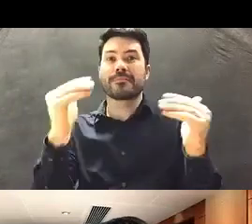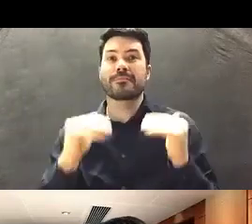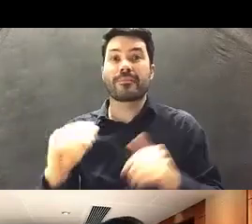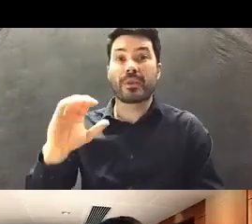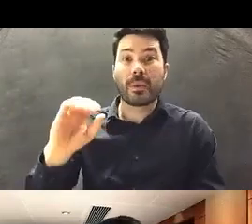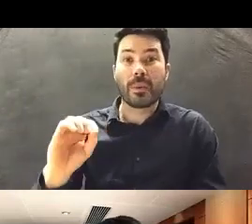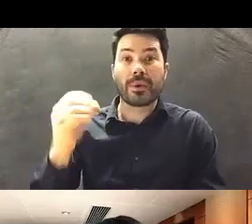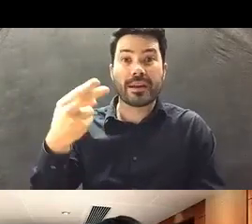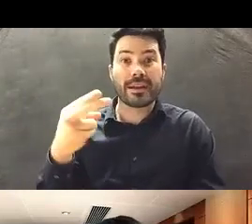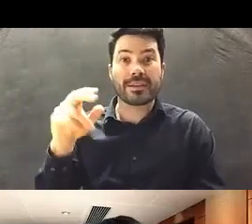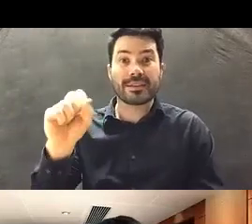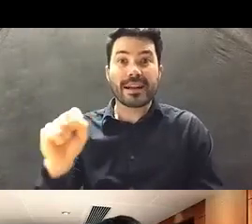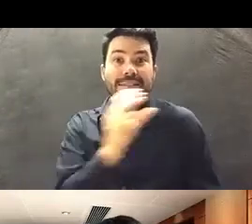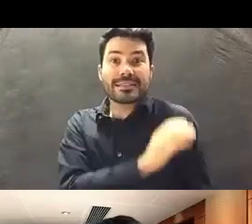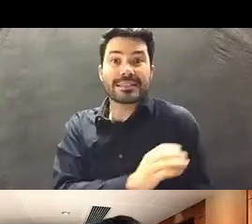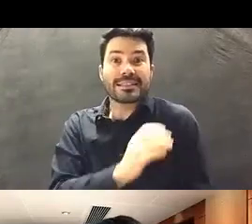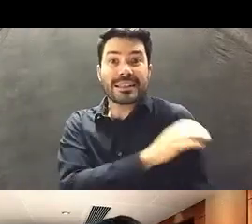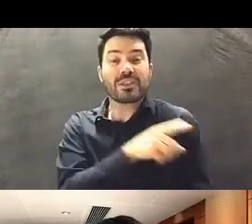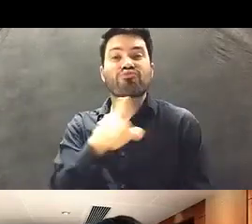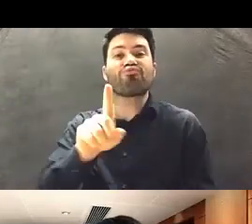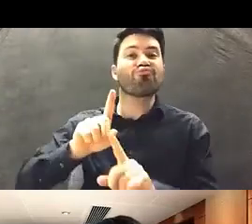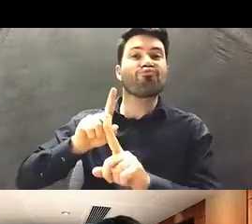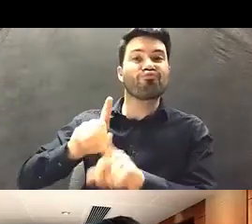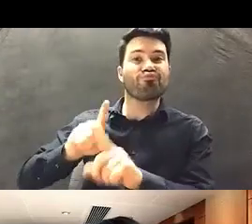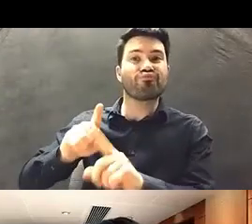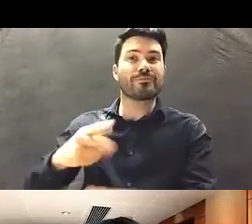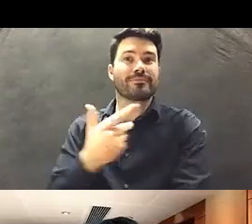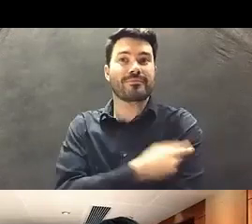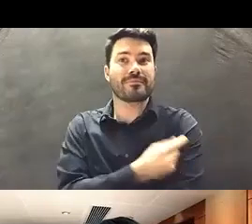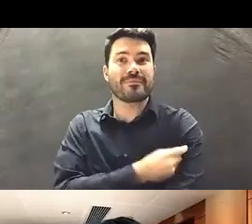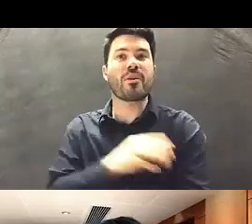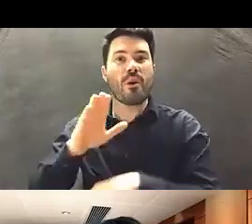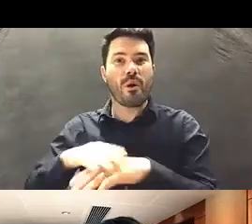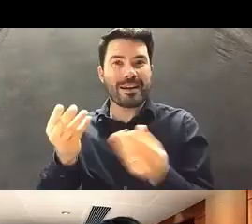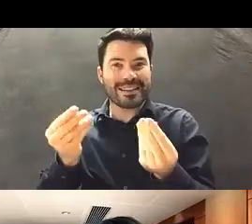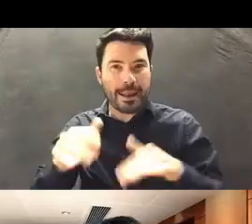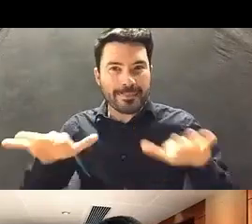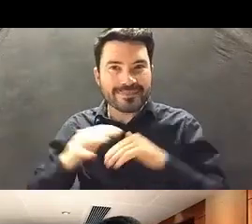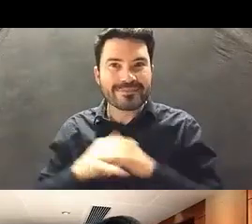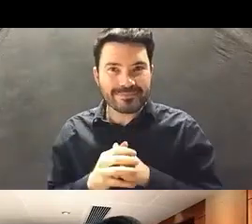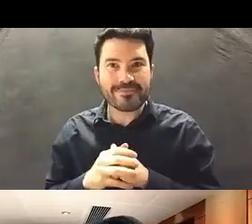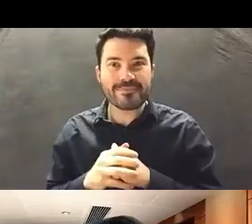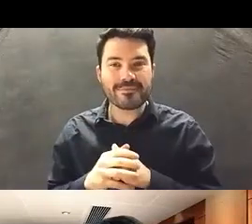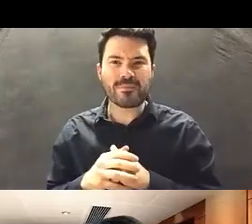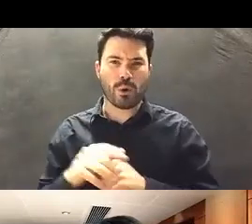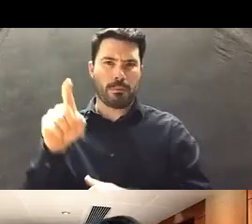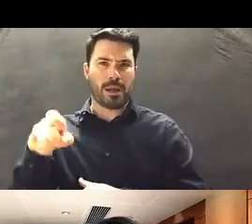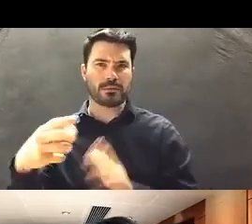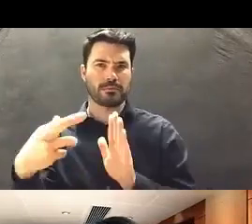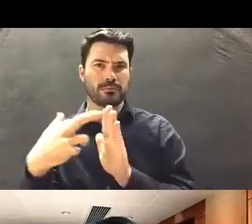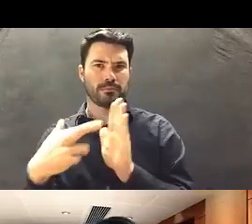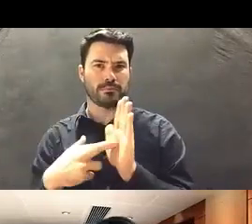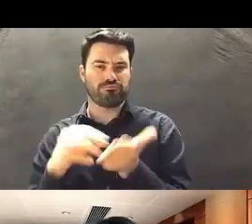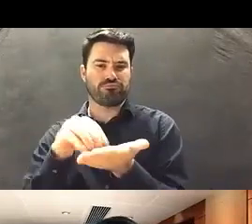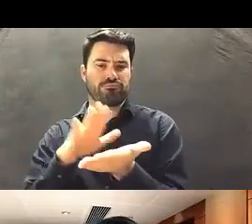clinics that you can go through on main medical campus. And that is, registrations are required for that.